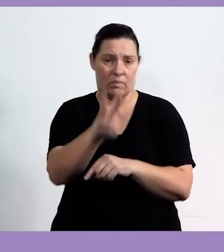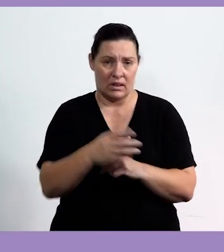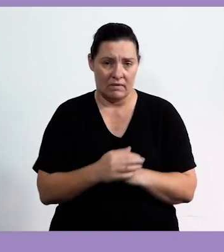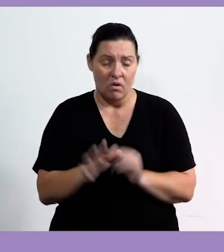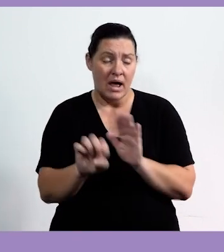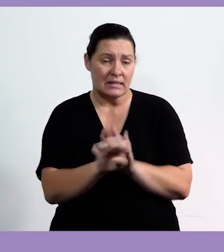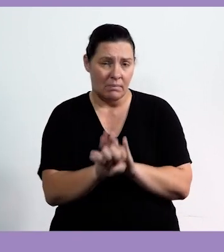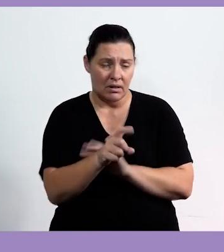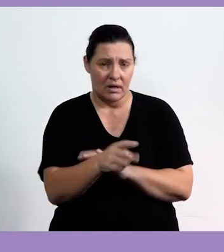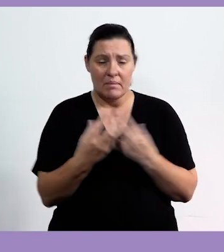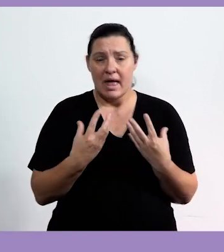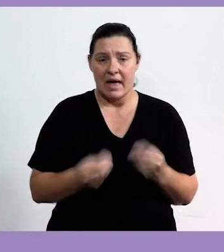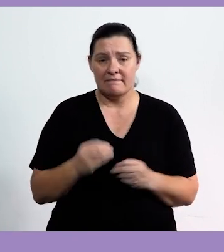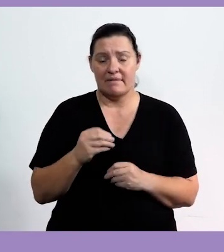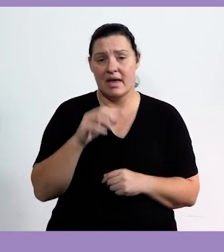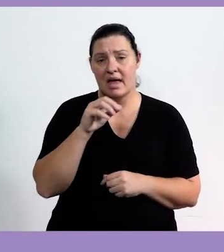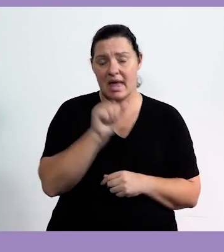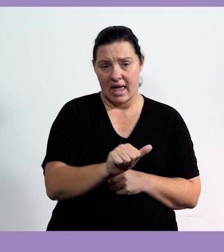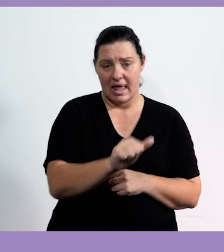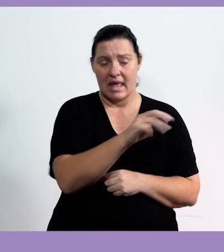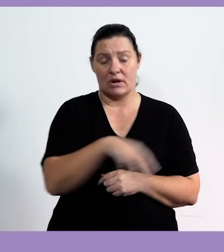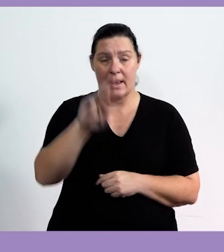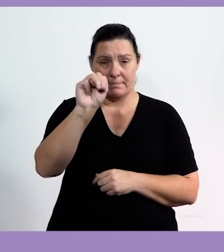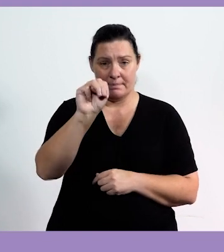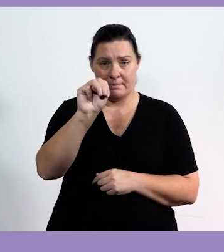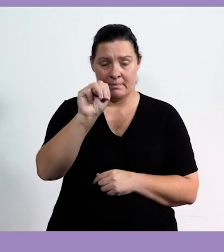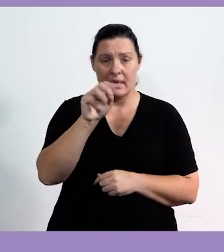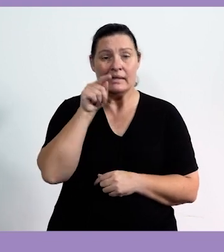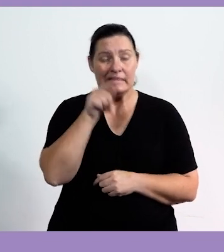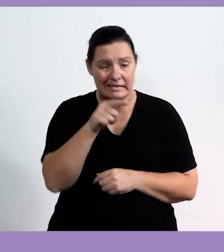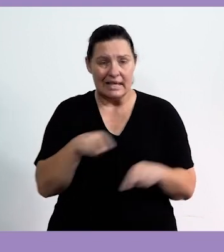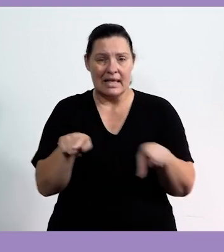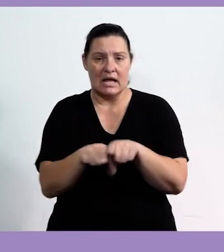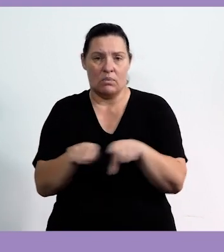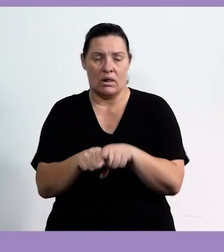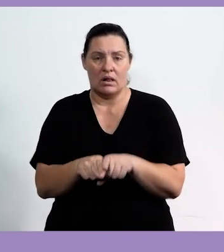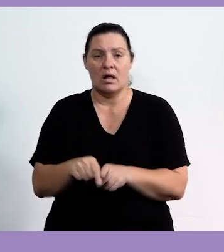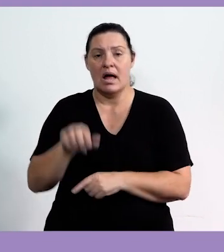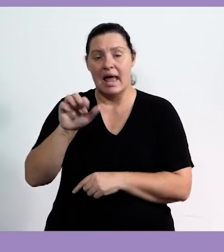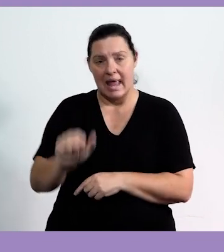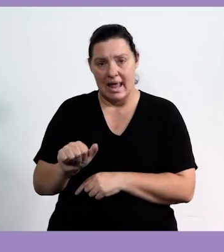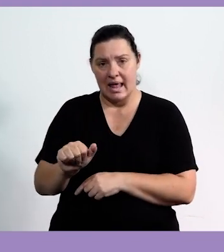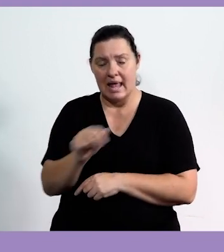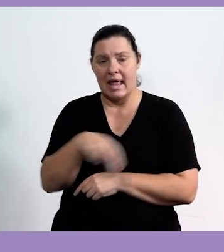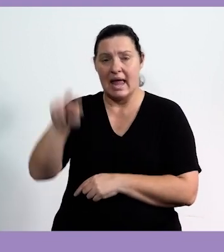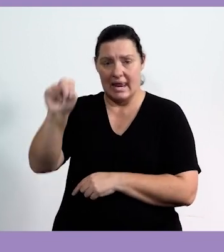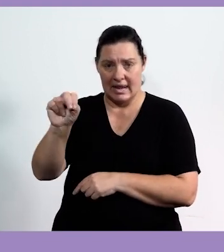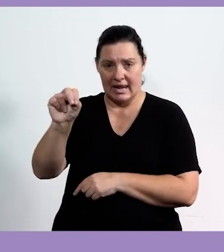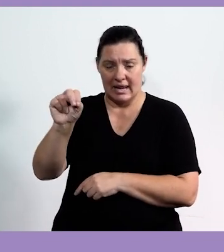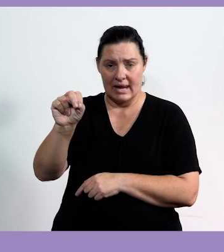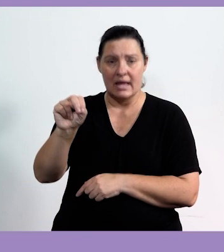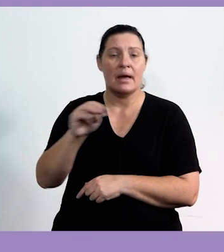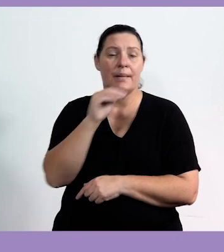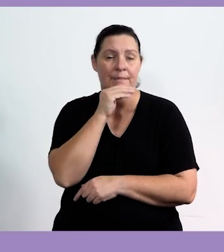equal. So, for example, here is that if I have a to the exponent m and that is equal to a to the exponent